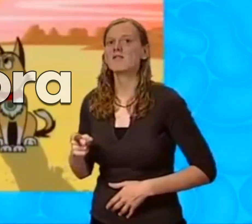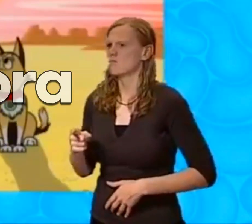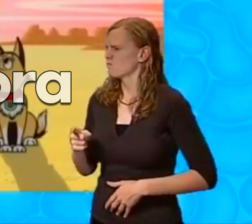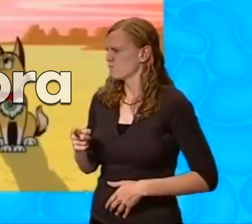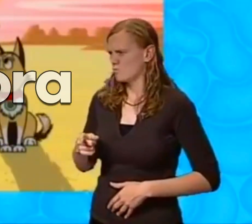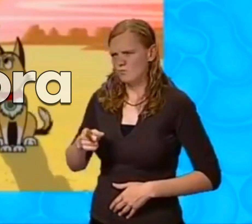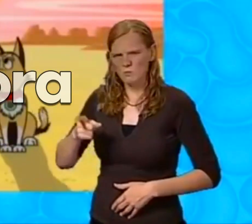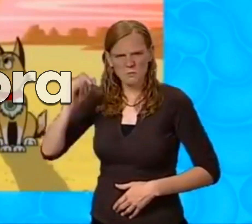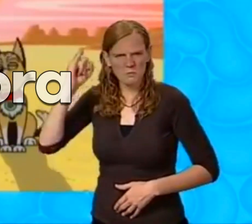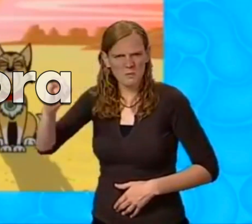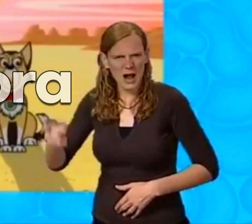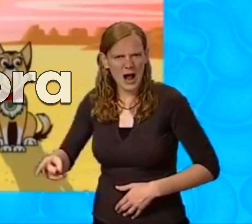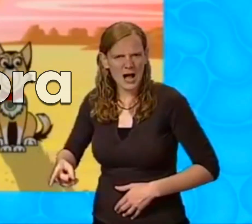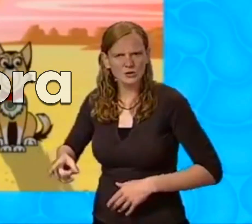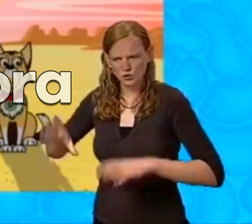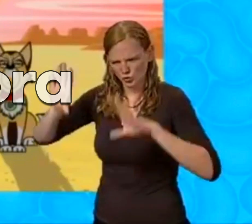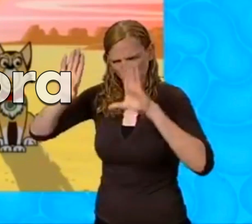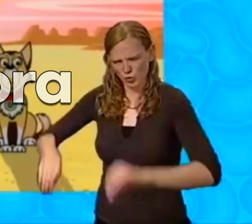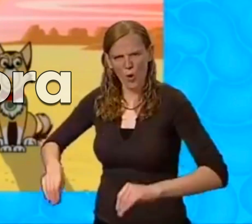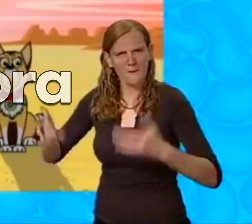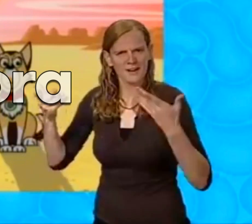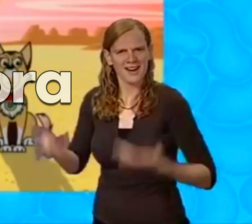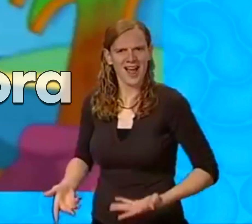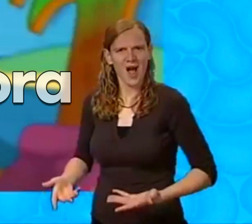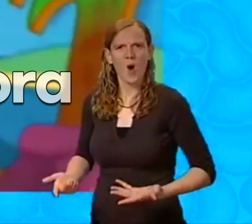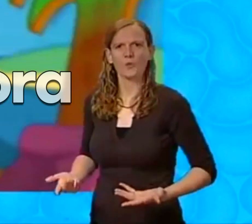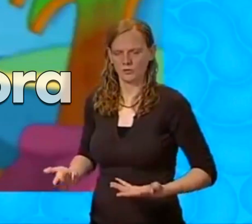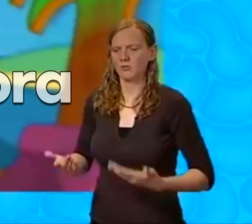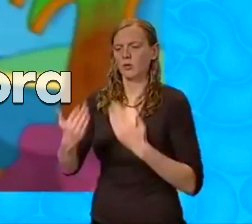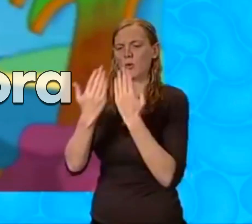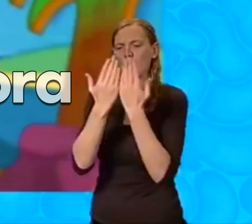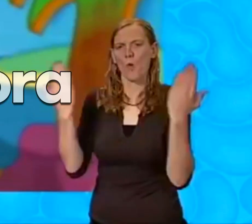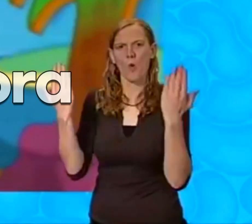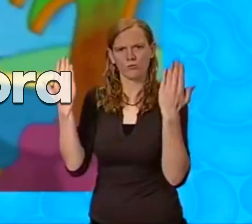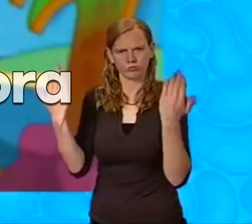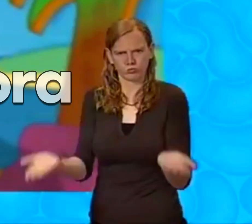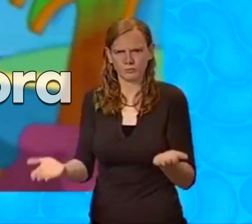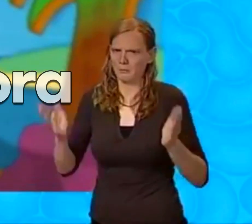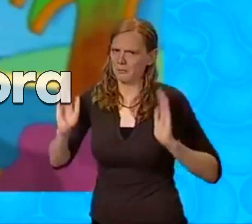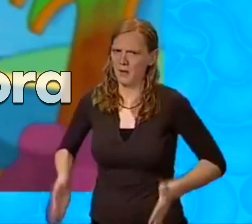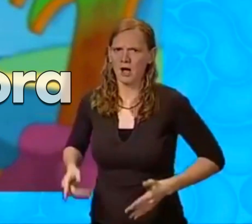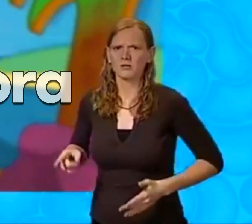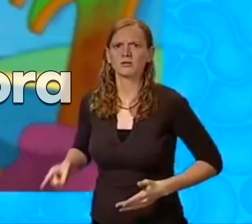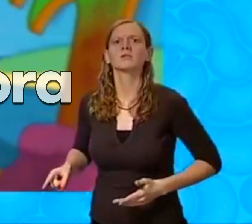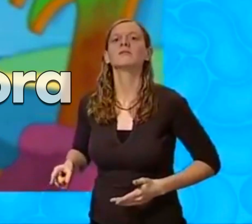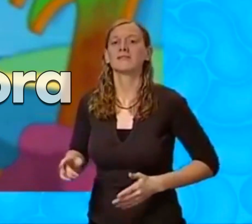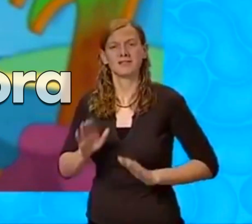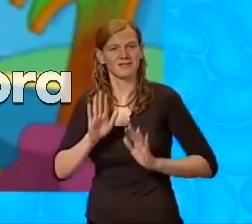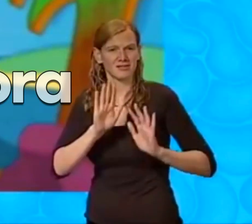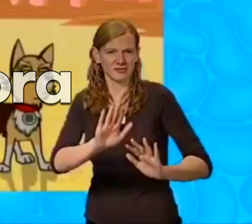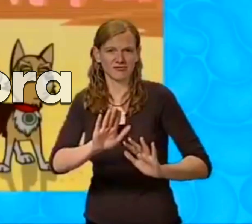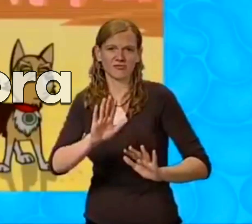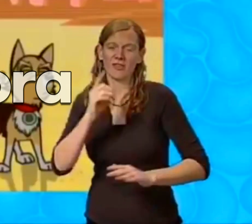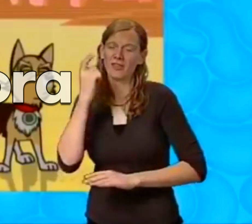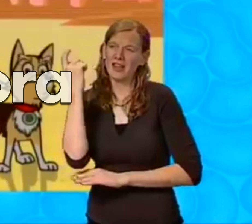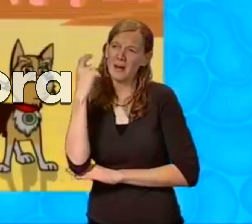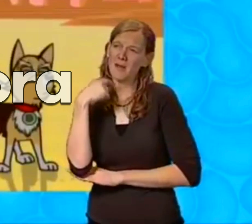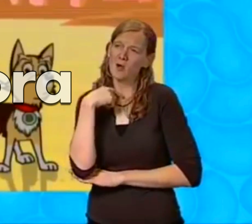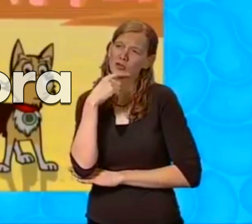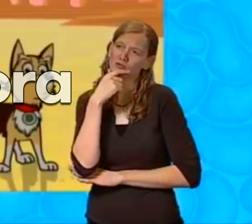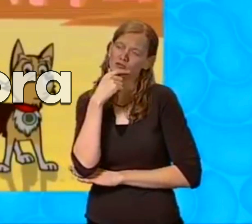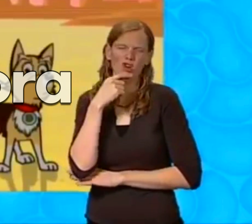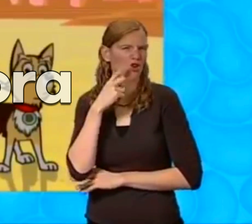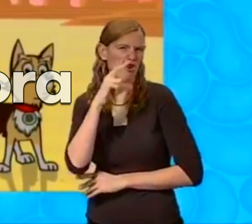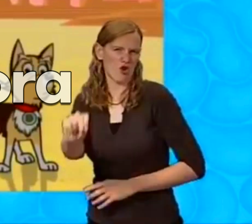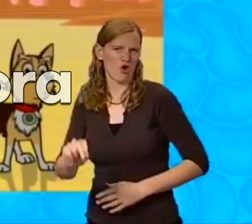Get rid of this wall now, Pluto. Give me time to think about this. No. Then I'll take